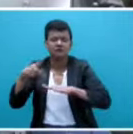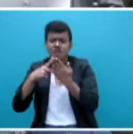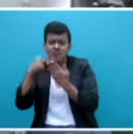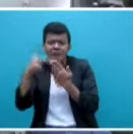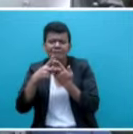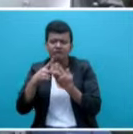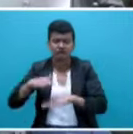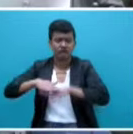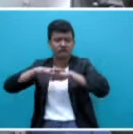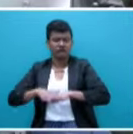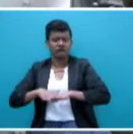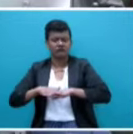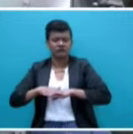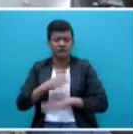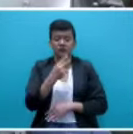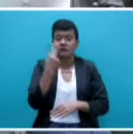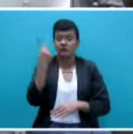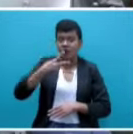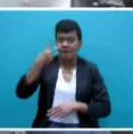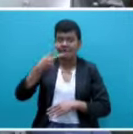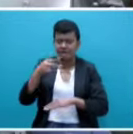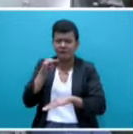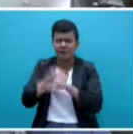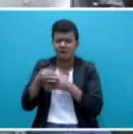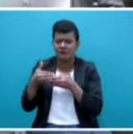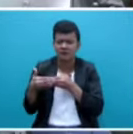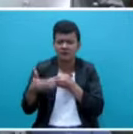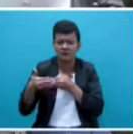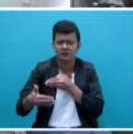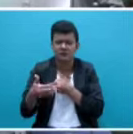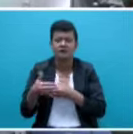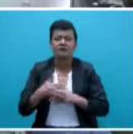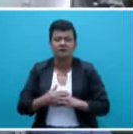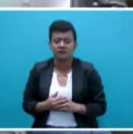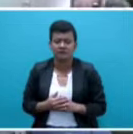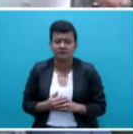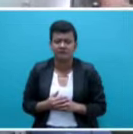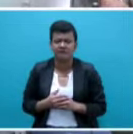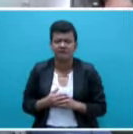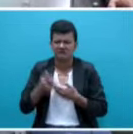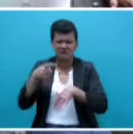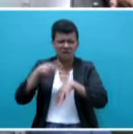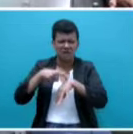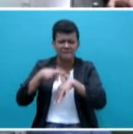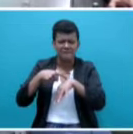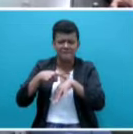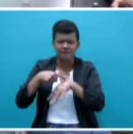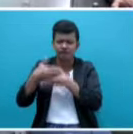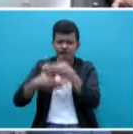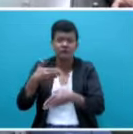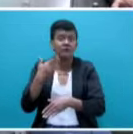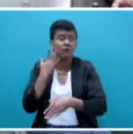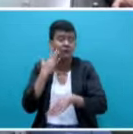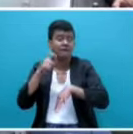each 12-month sitting period of Parliament, whichever is the shorter. In such regard, to ensure compliance